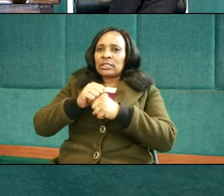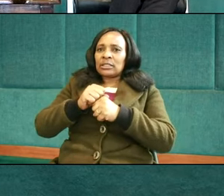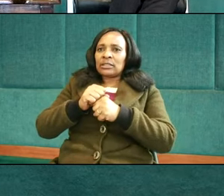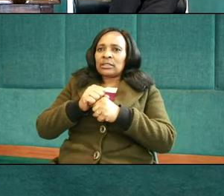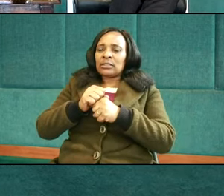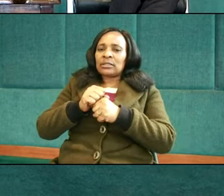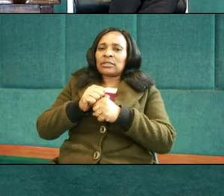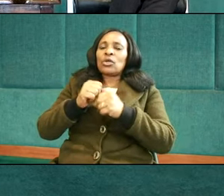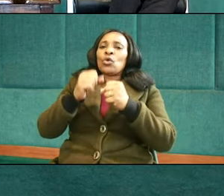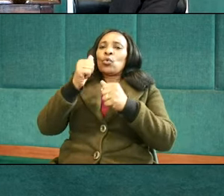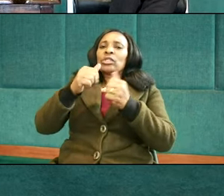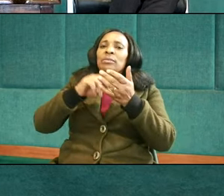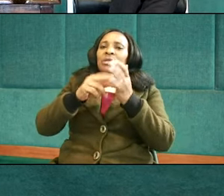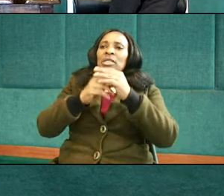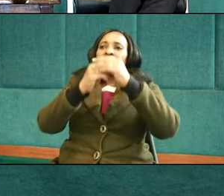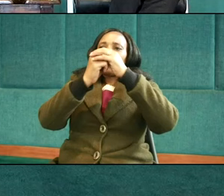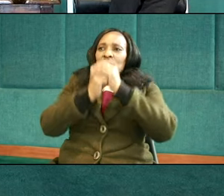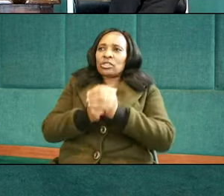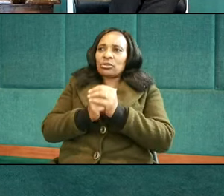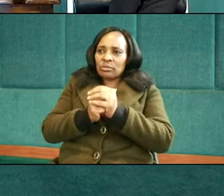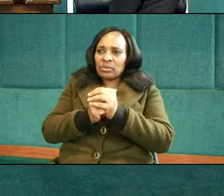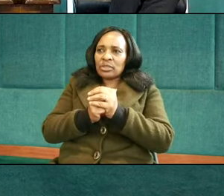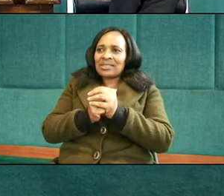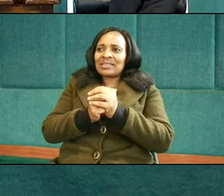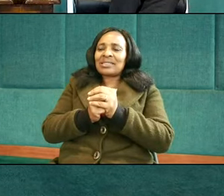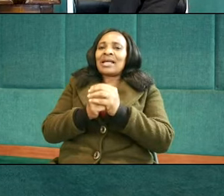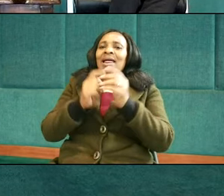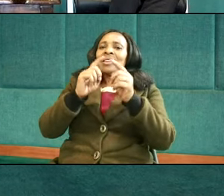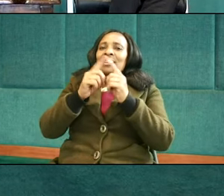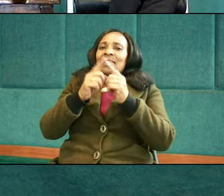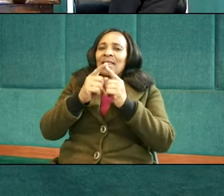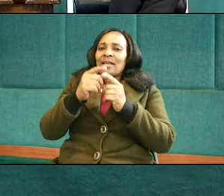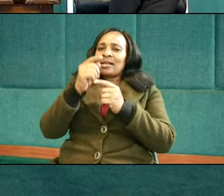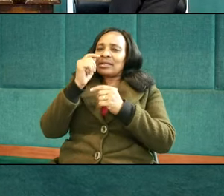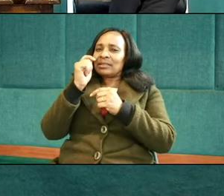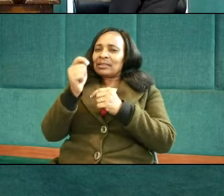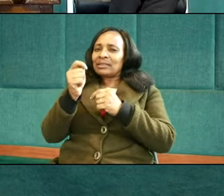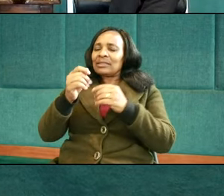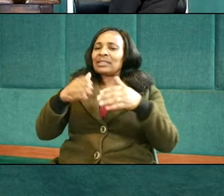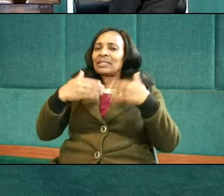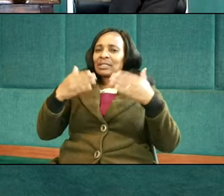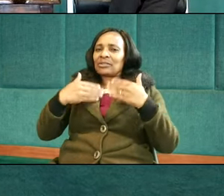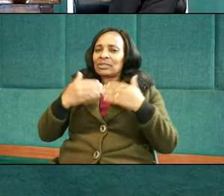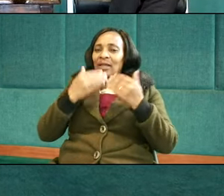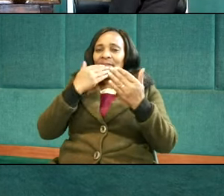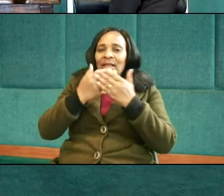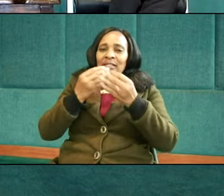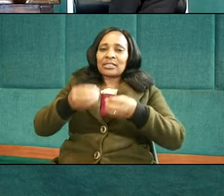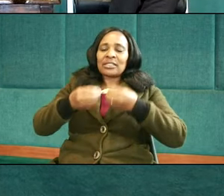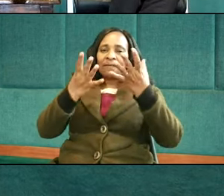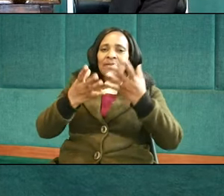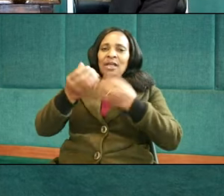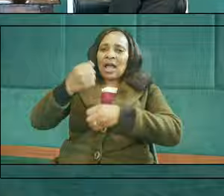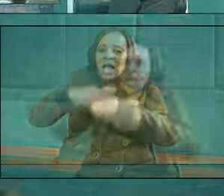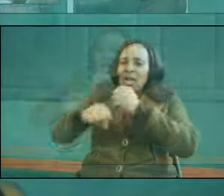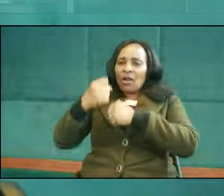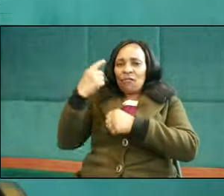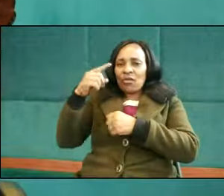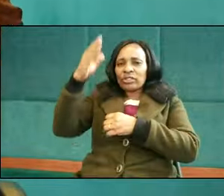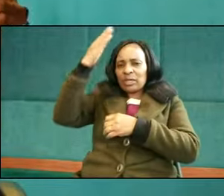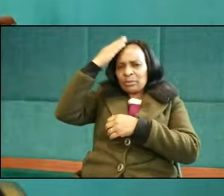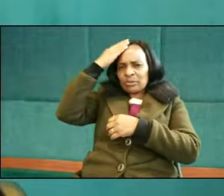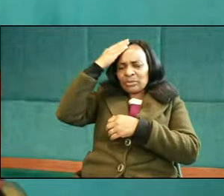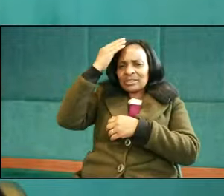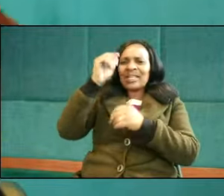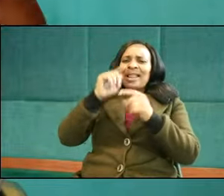for adoration. C, that stands for confession. And T, for gratitude or thanksgiving. And S, for supplication.